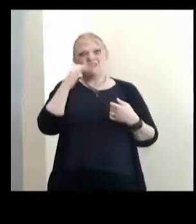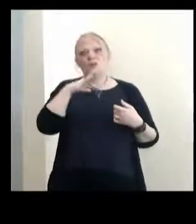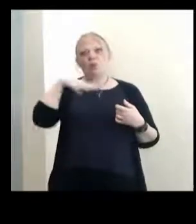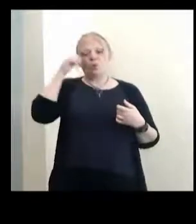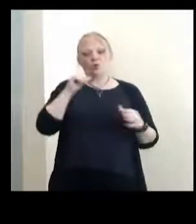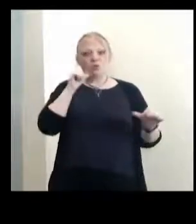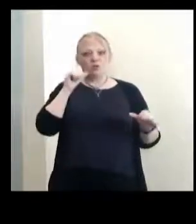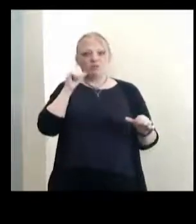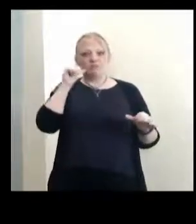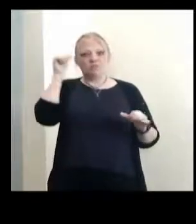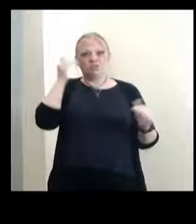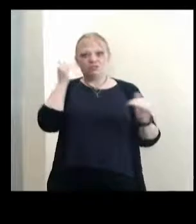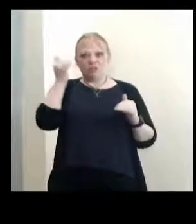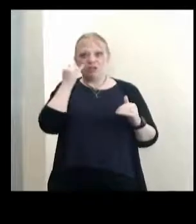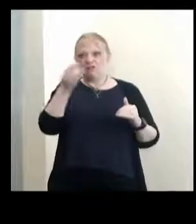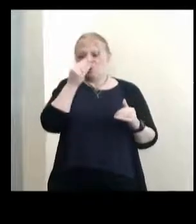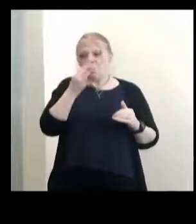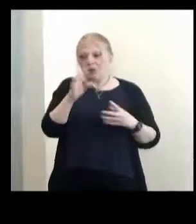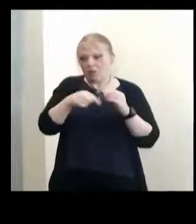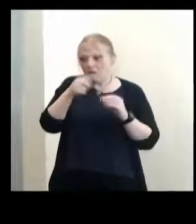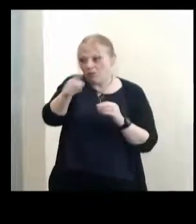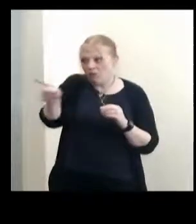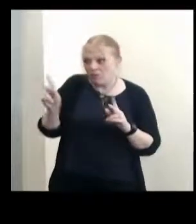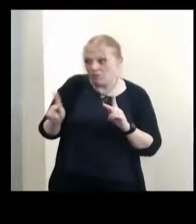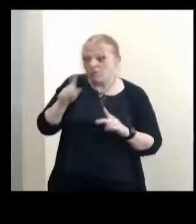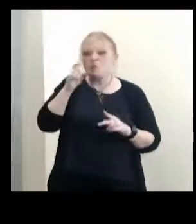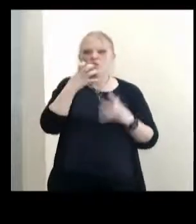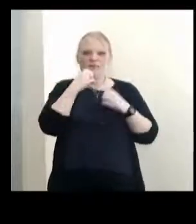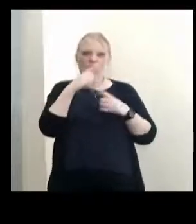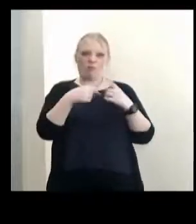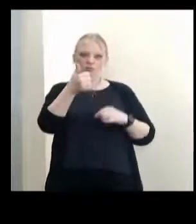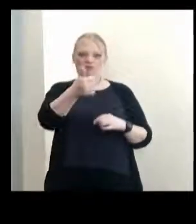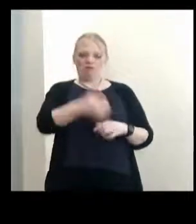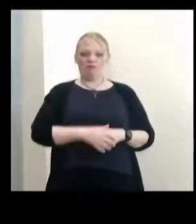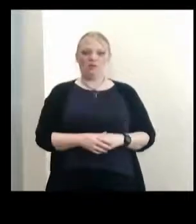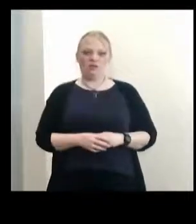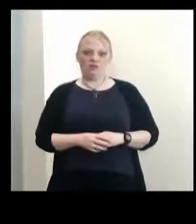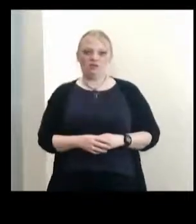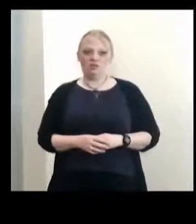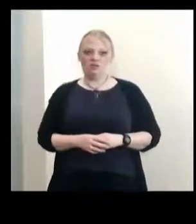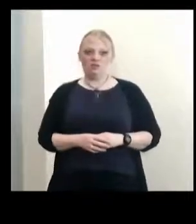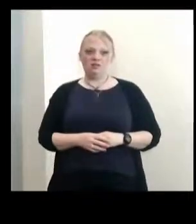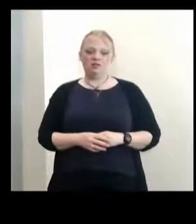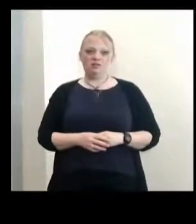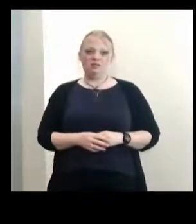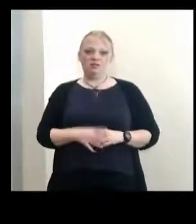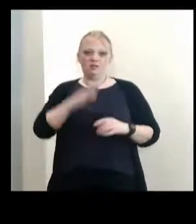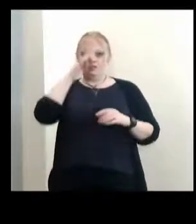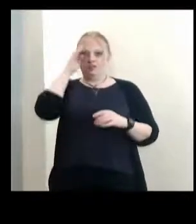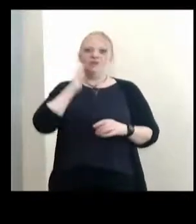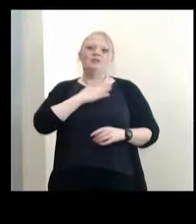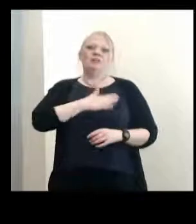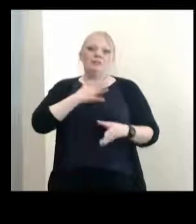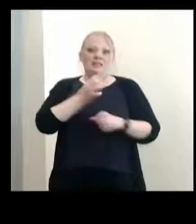If you don't care about anybody else, you should at least care about yourself. And please get